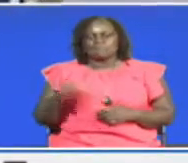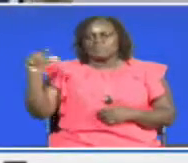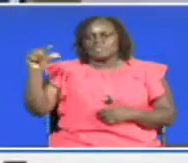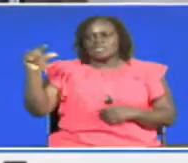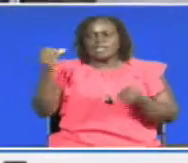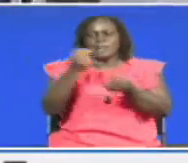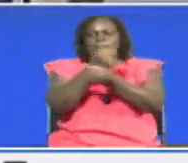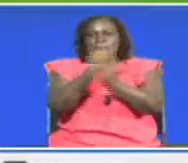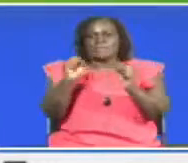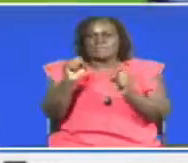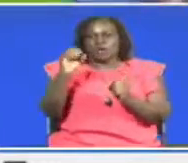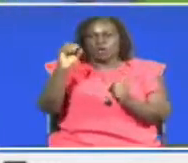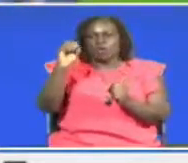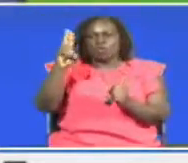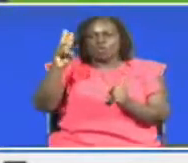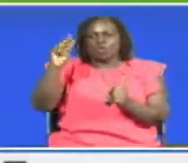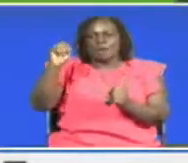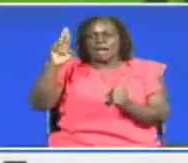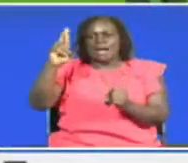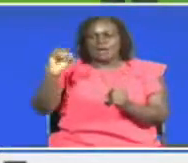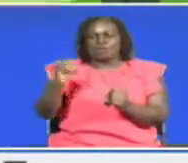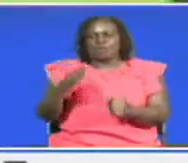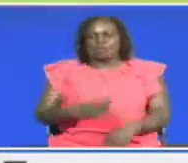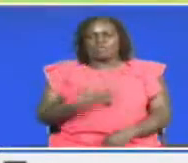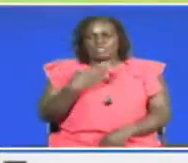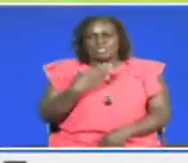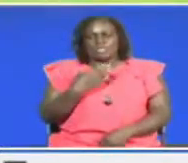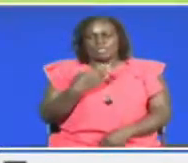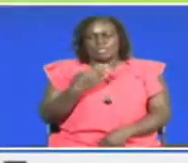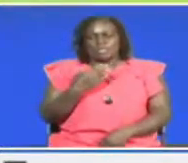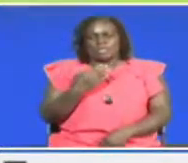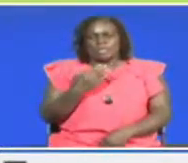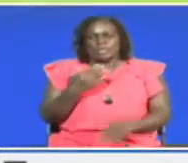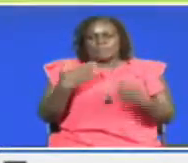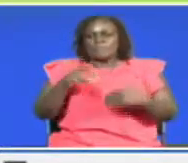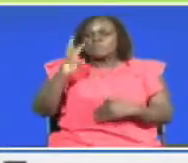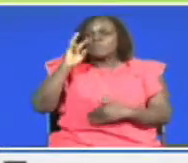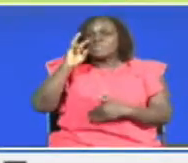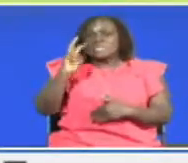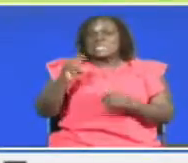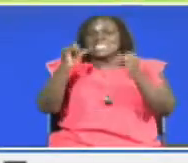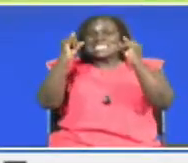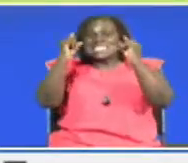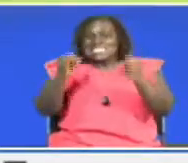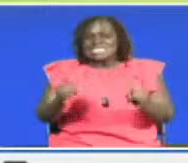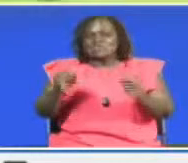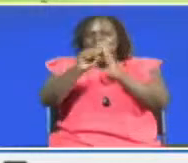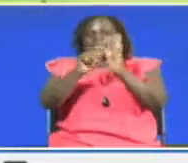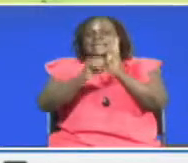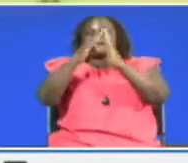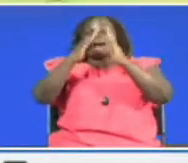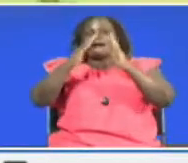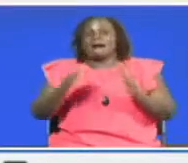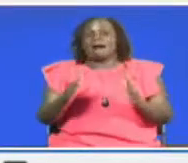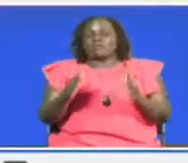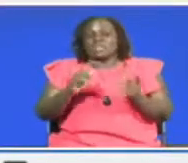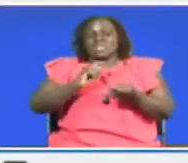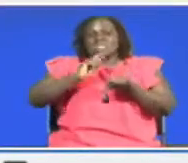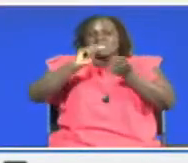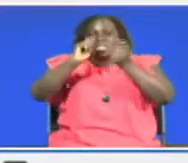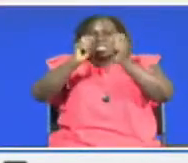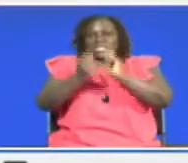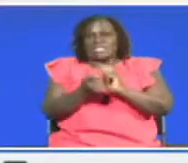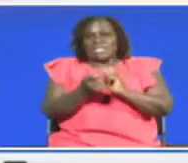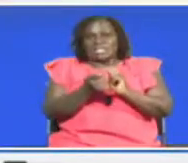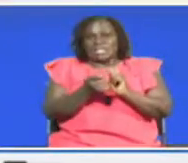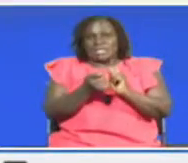Guinea-Bissau's President Umaro Sissoco Embalo's state visit gave Kenyans a rare chance to view the new-look State House in Nairobi, the changes stealing the